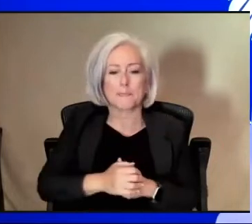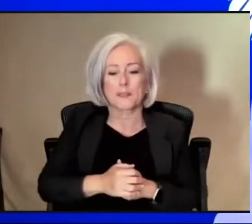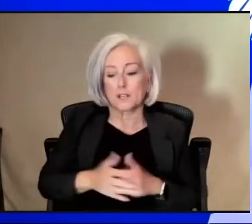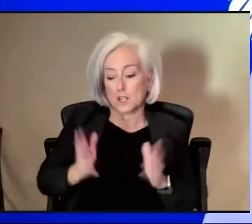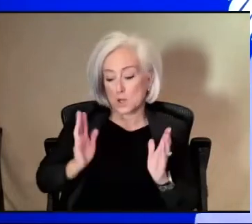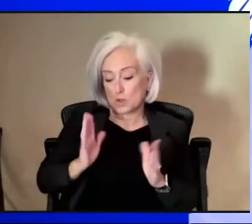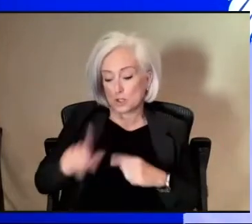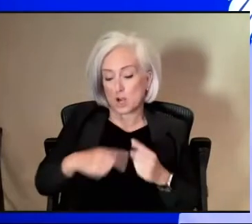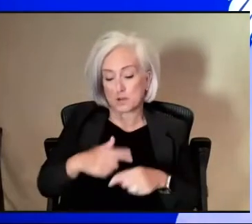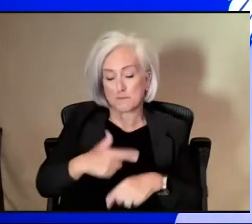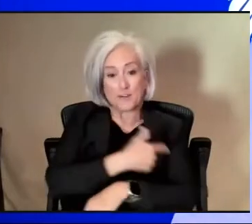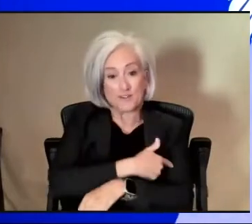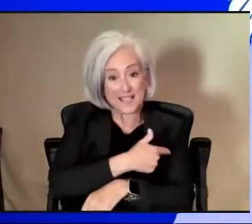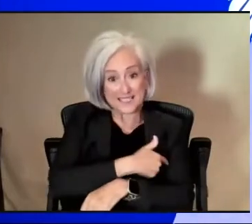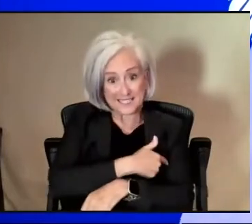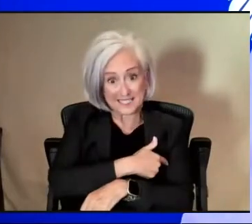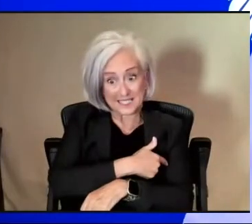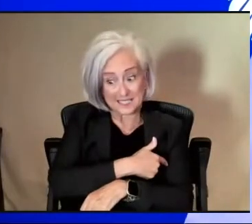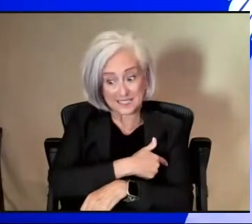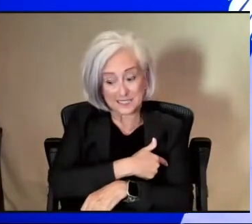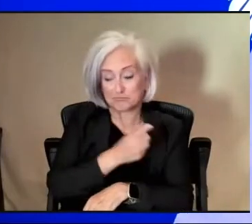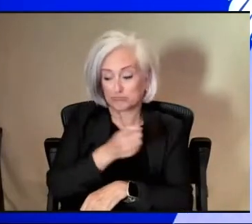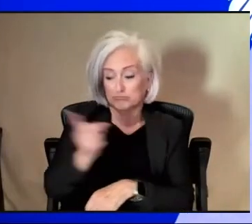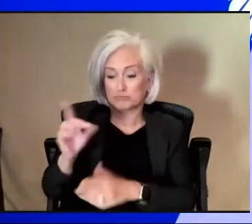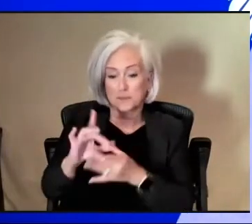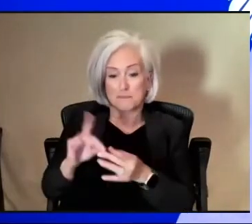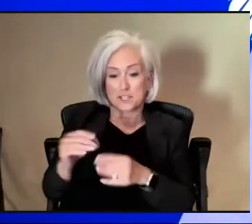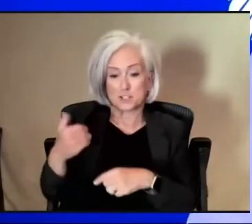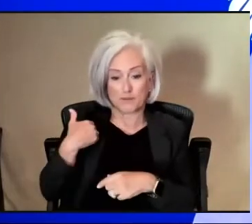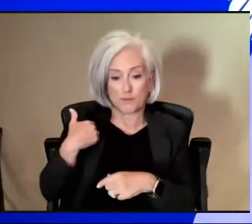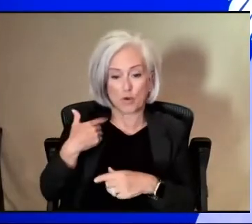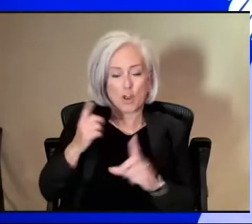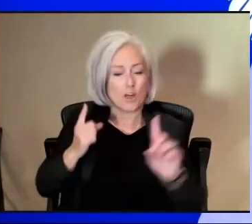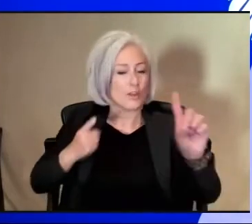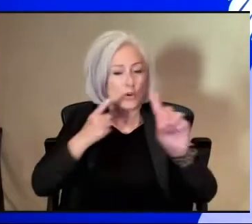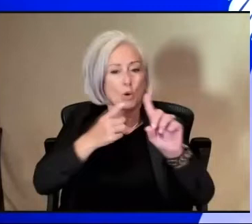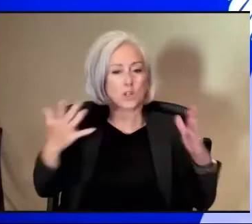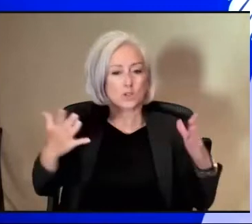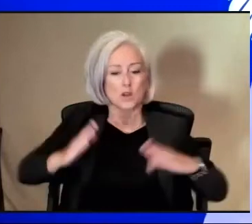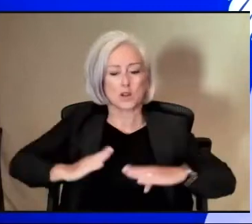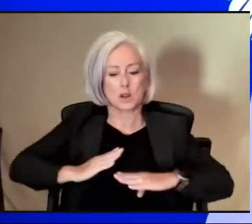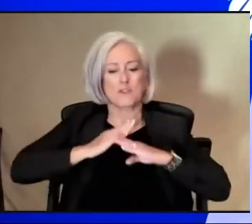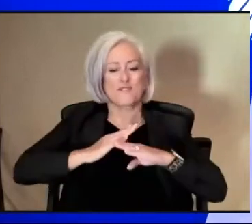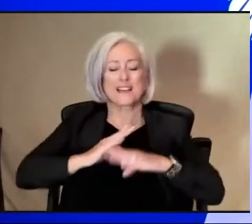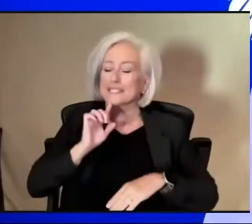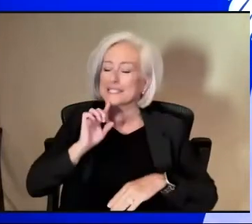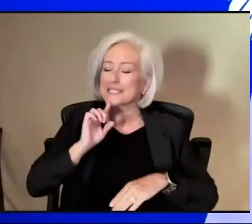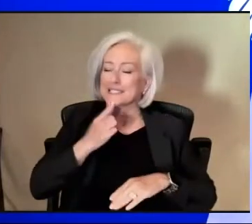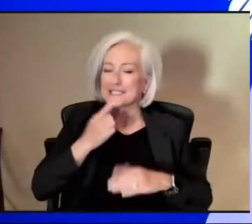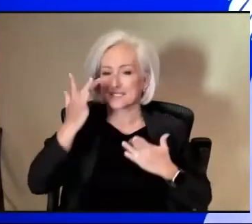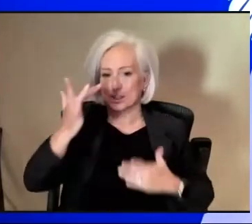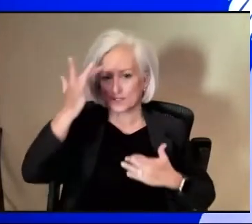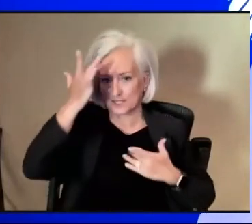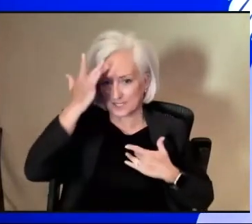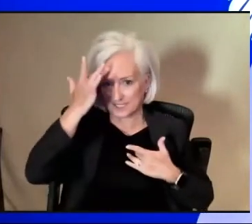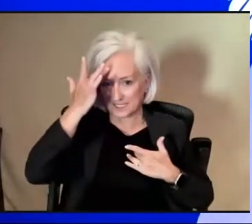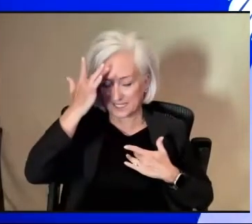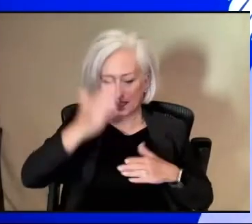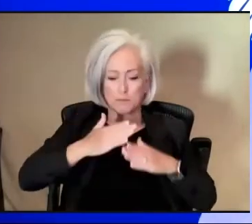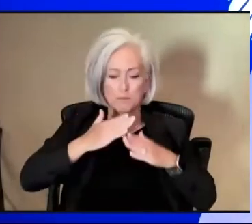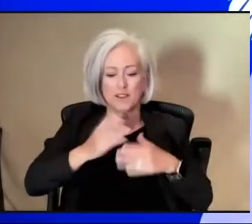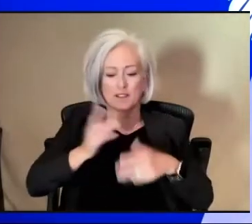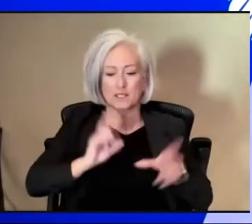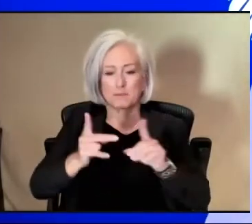about really trying to prevent that severe disease, that hospitalization. It's not necessarily about blocking infection, but